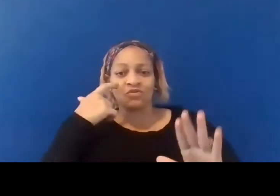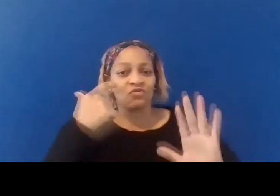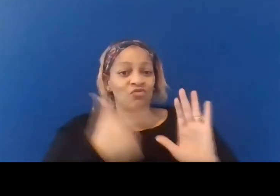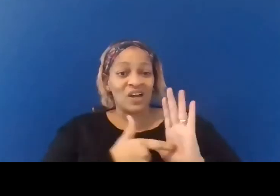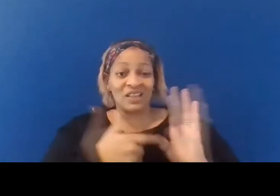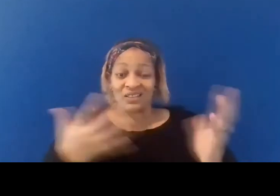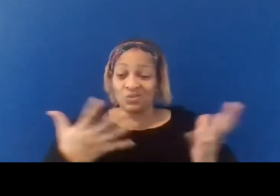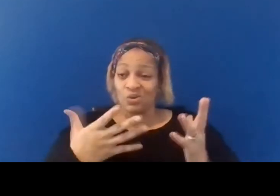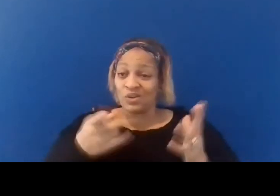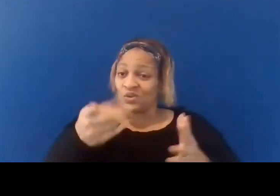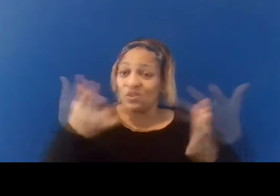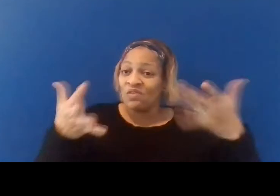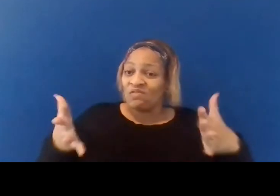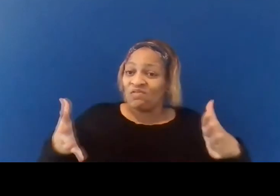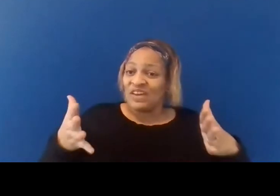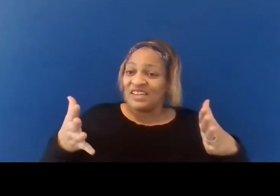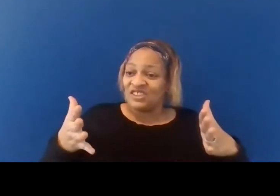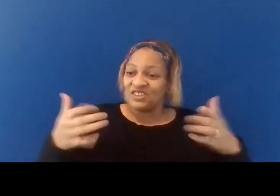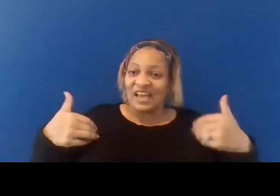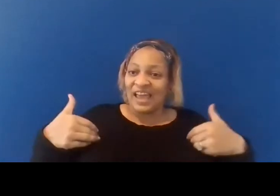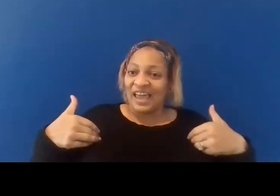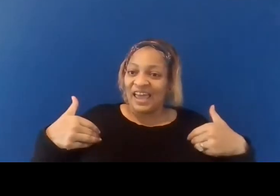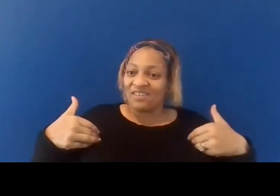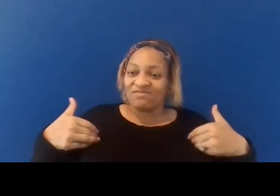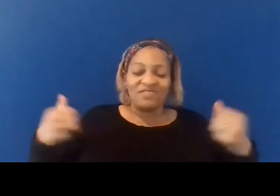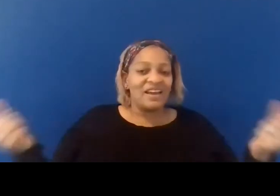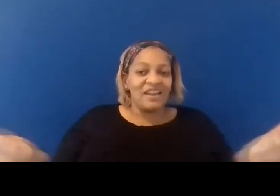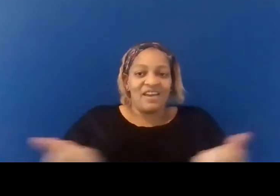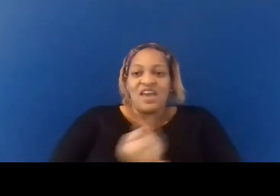do have it all.